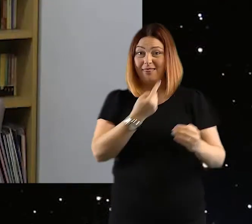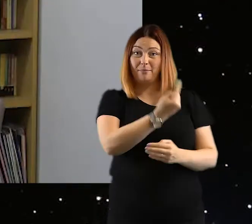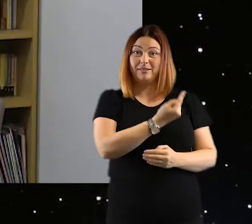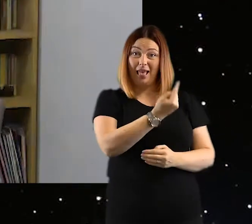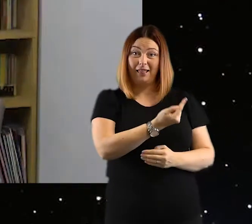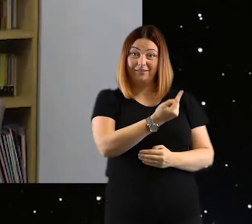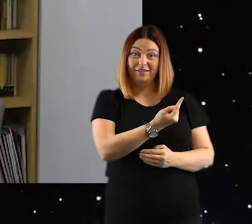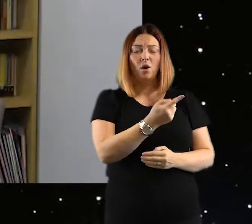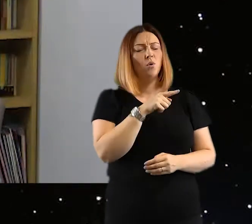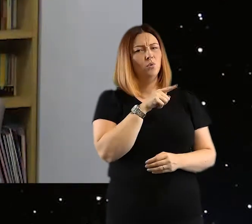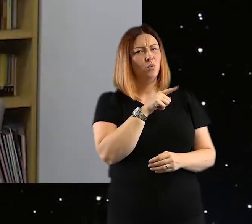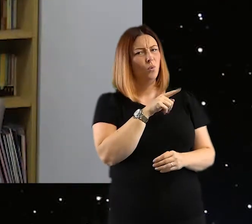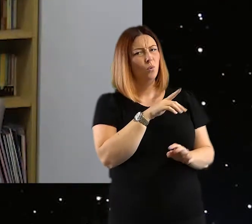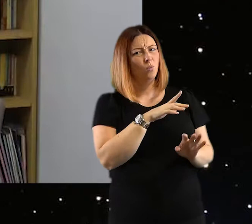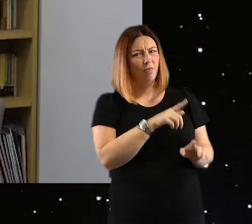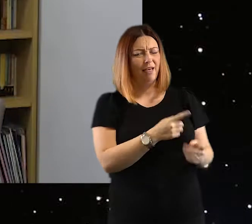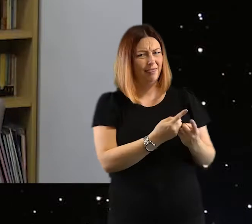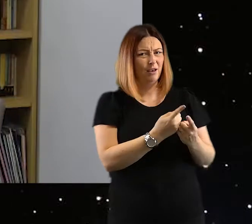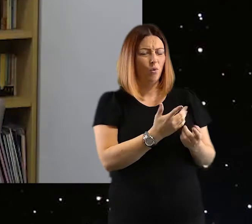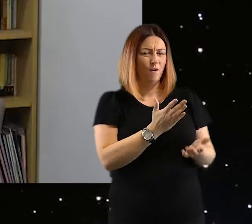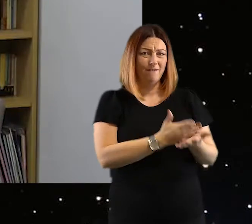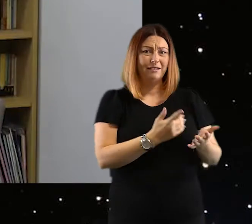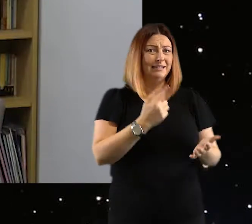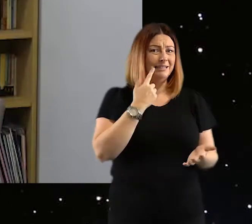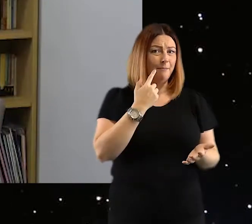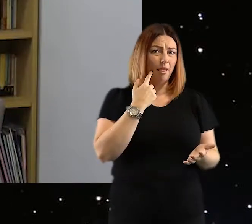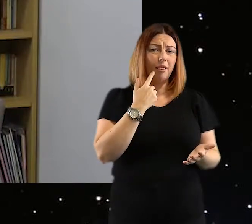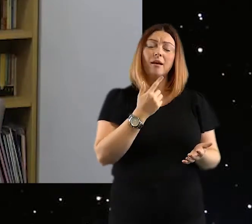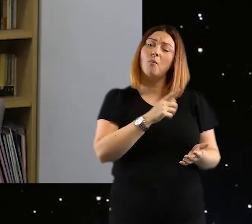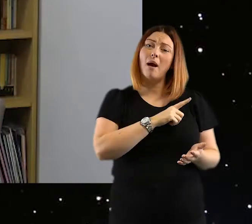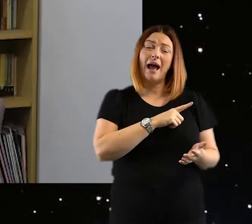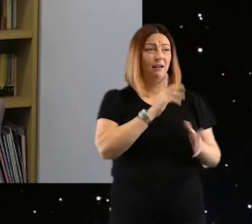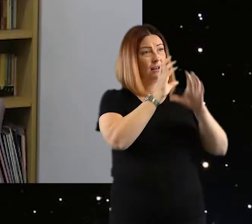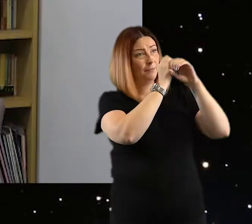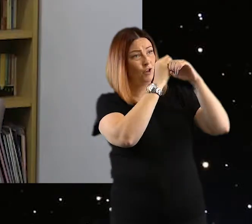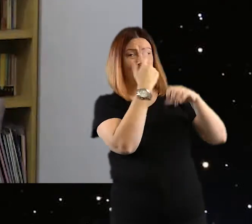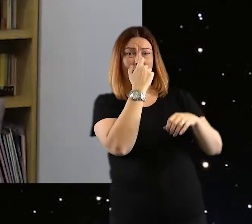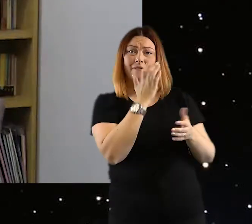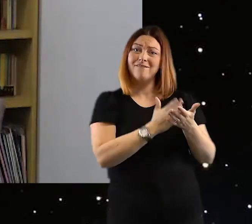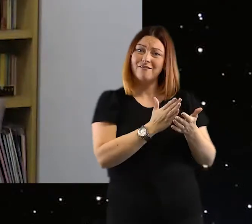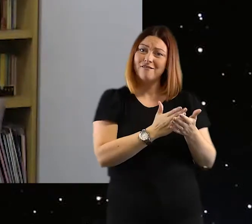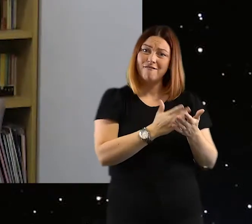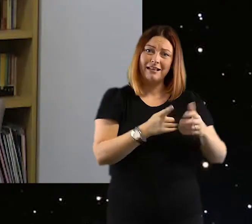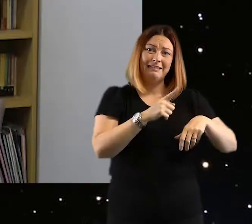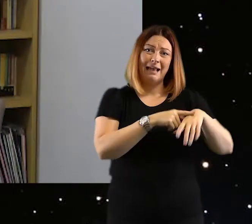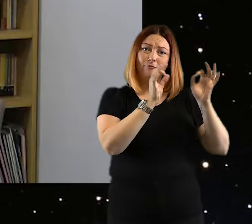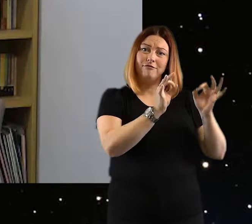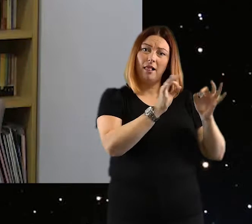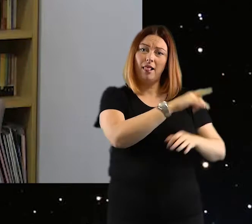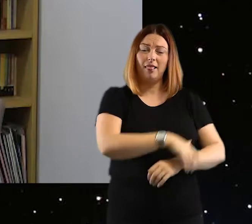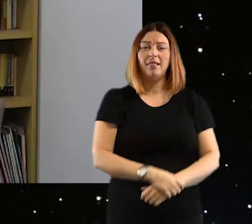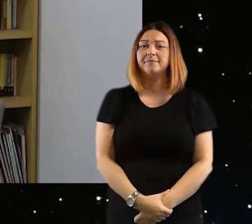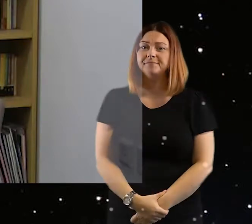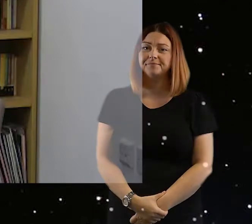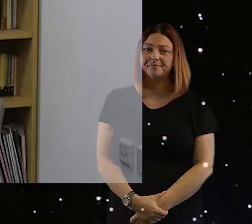it communicates itself with other telescopes and other observing facilities, and so that sort of thing is very, very simple. It's very sort of